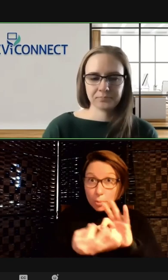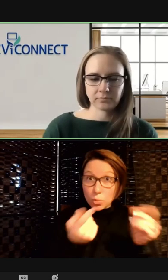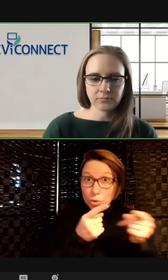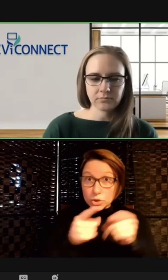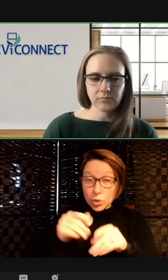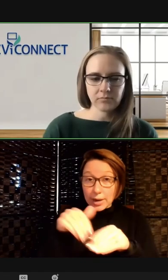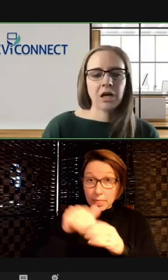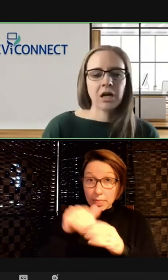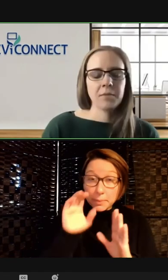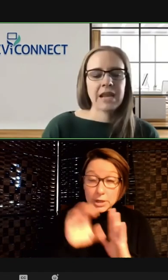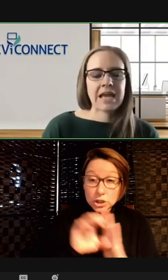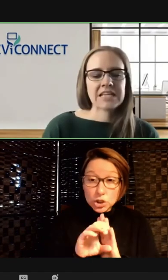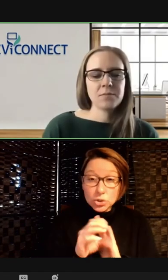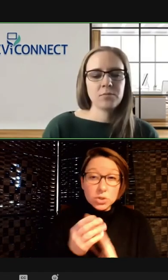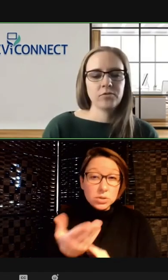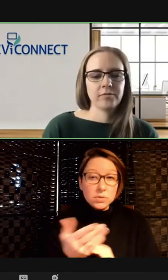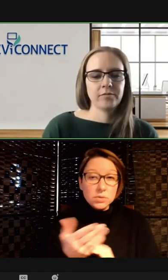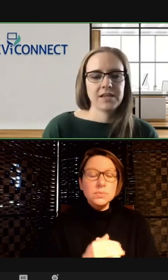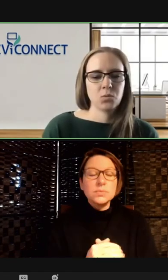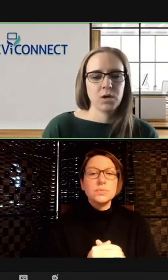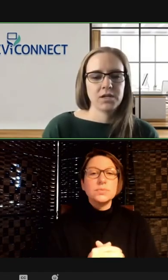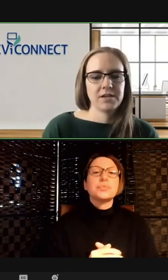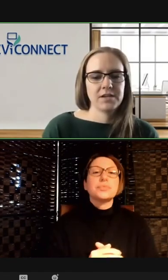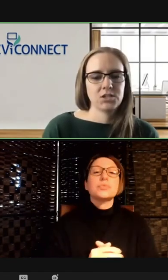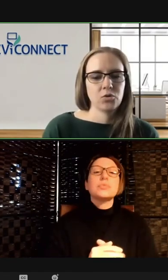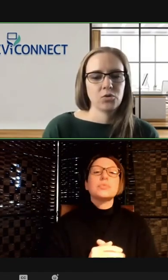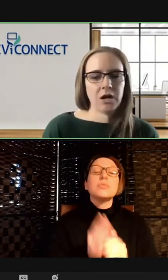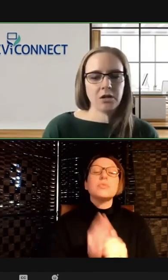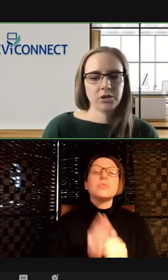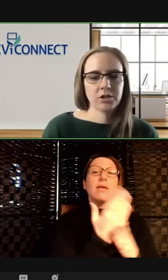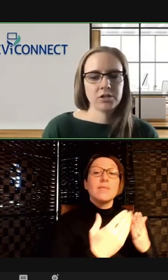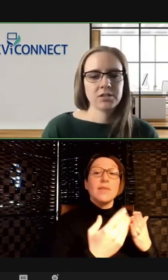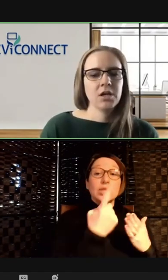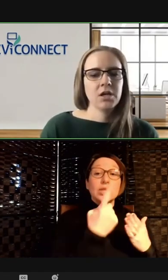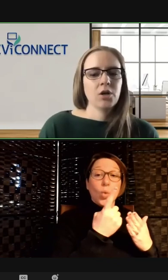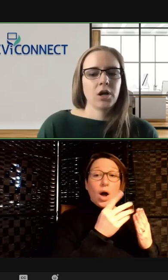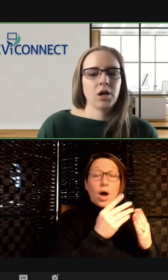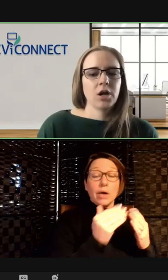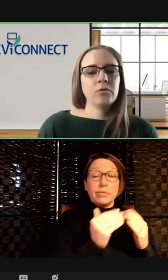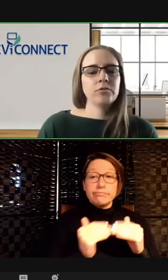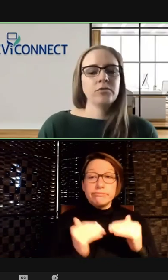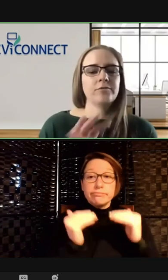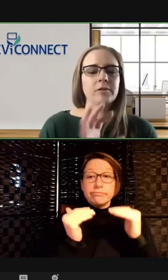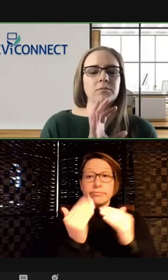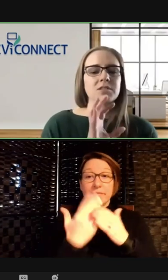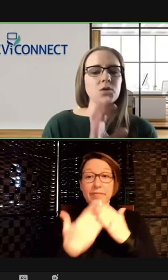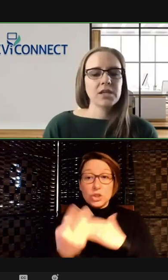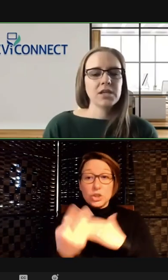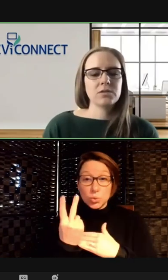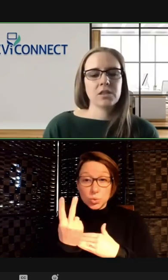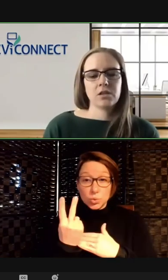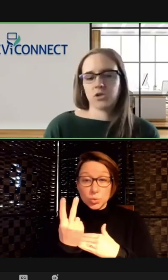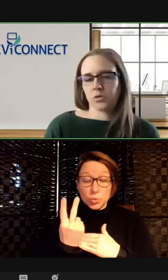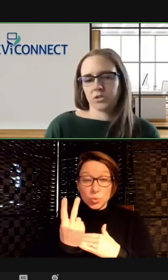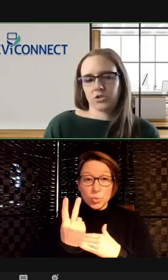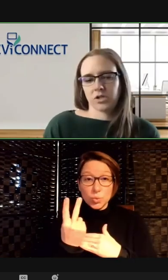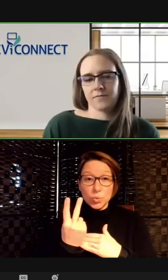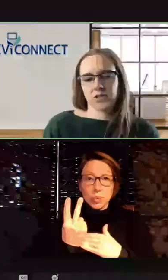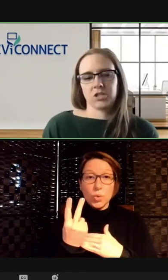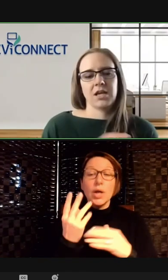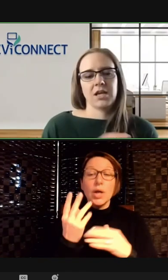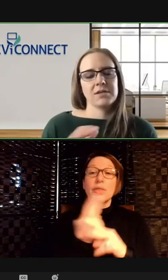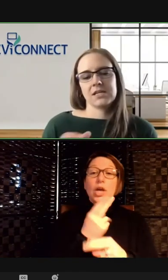here. And as we move from phase 1 to phase 2, our learners move from solely using their